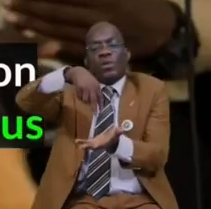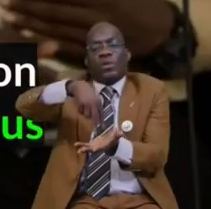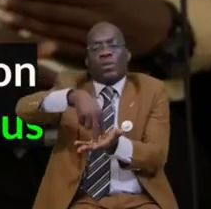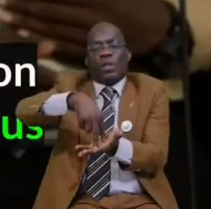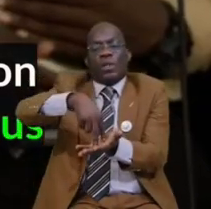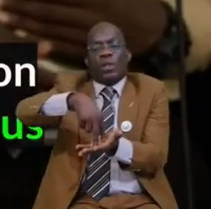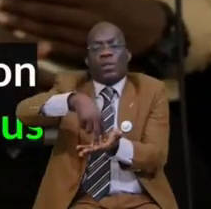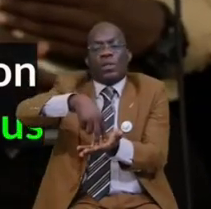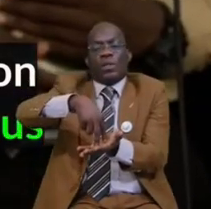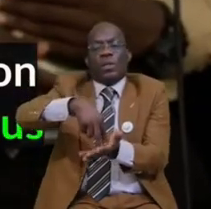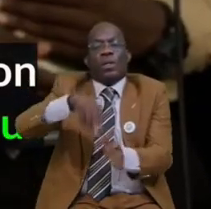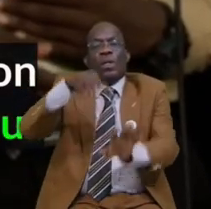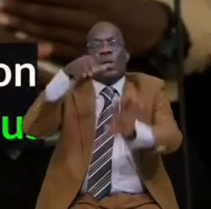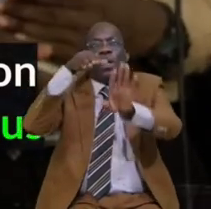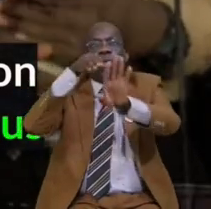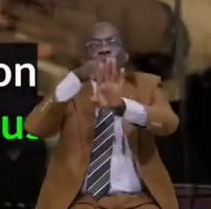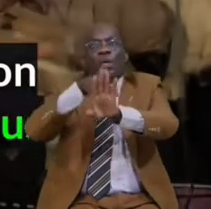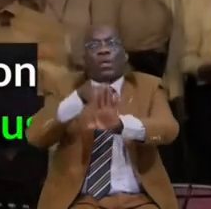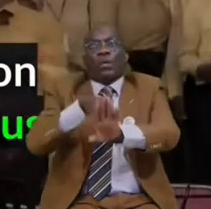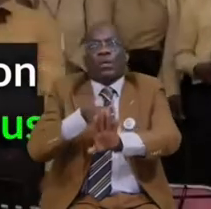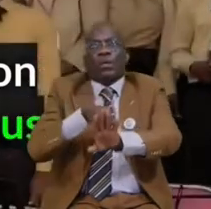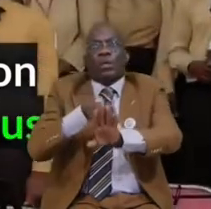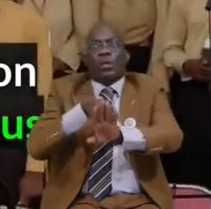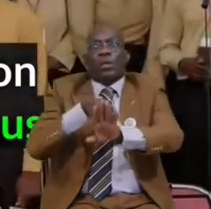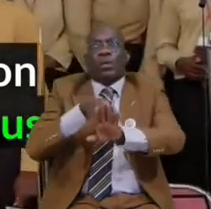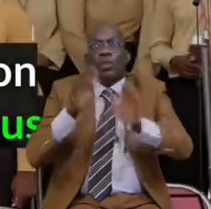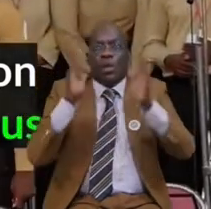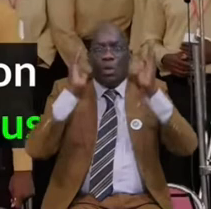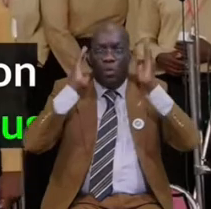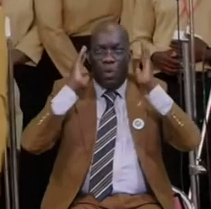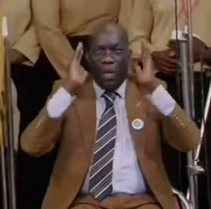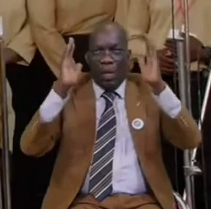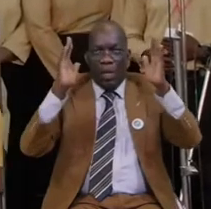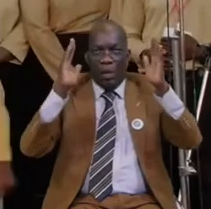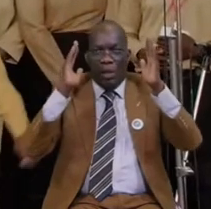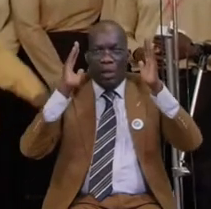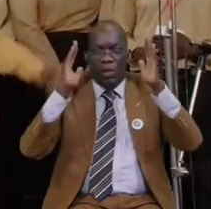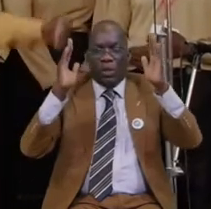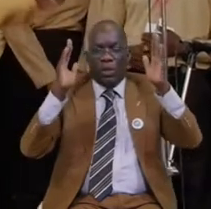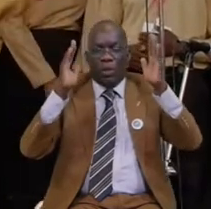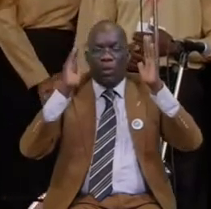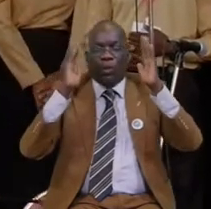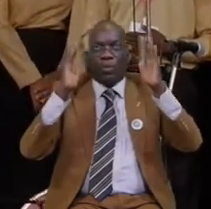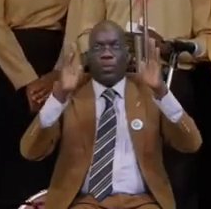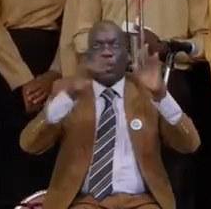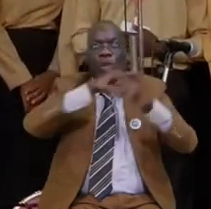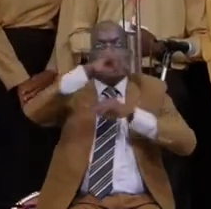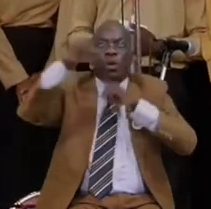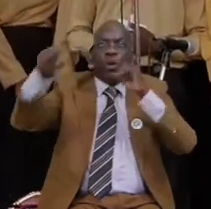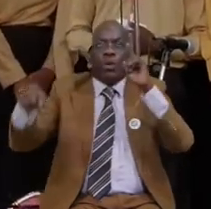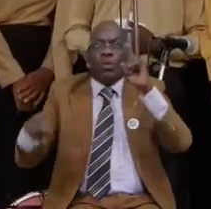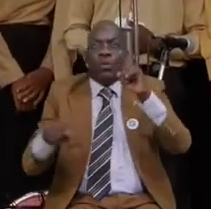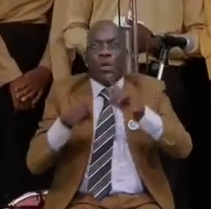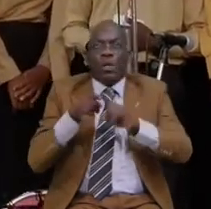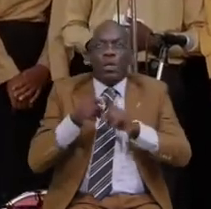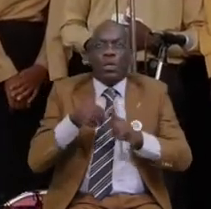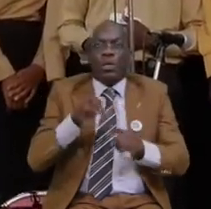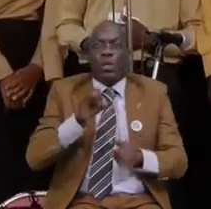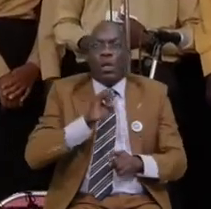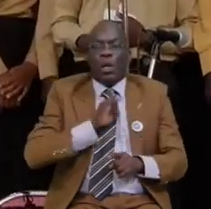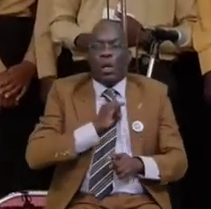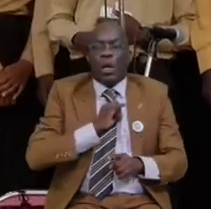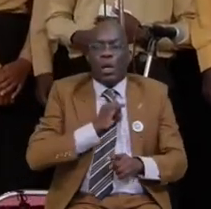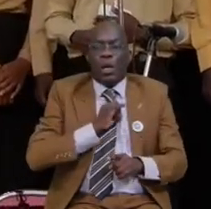stand at attention when I mention.